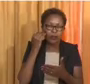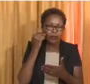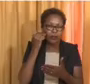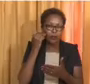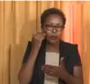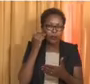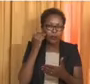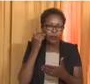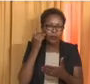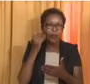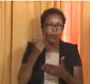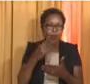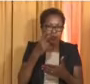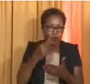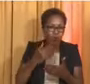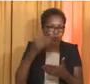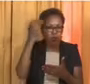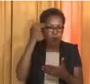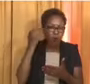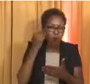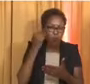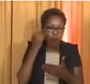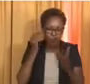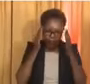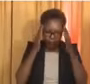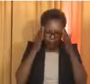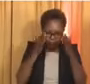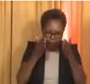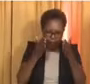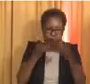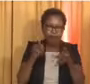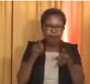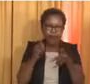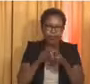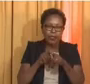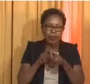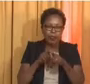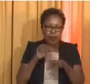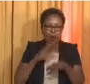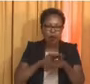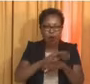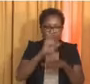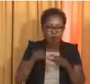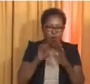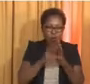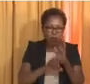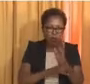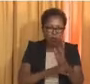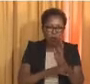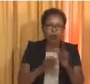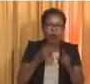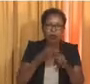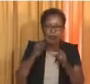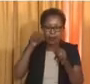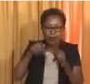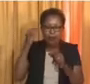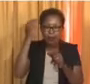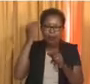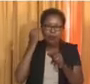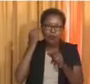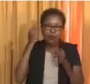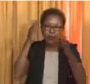the key provisions of the Constitution. In my view, therefore, this court's jurisdiction is